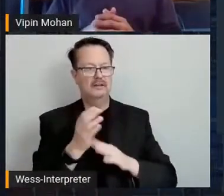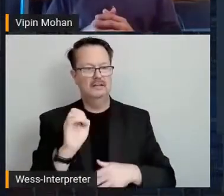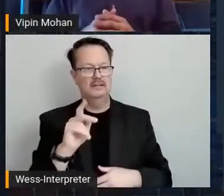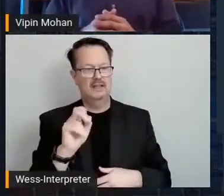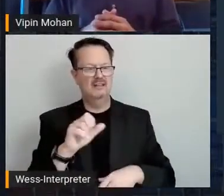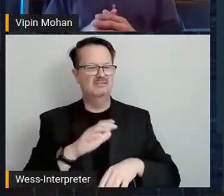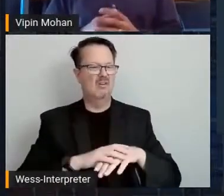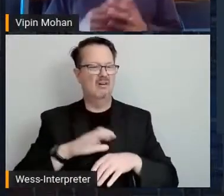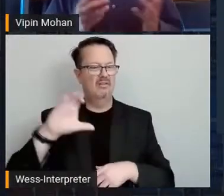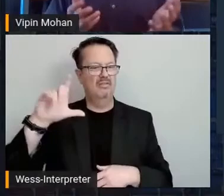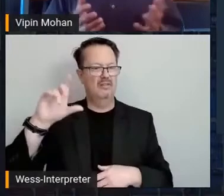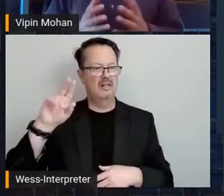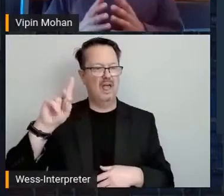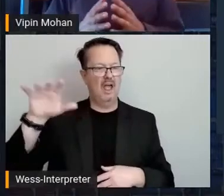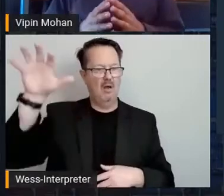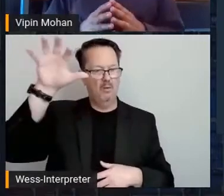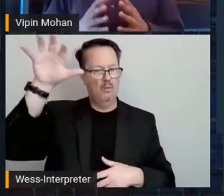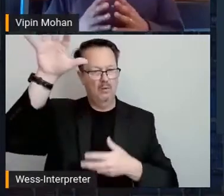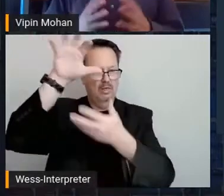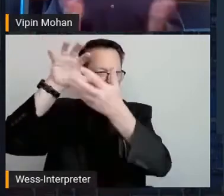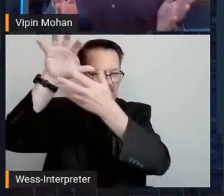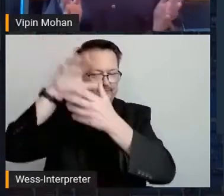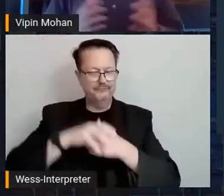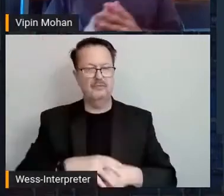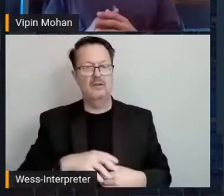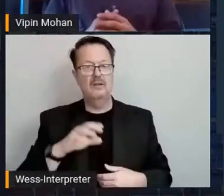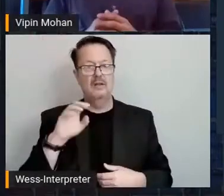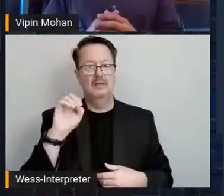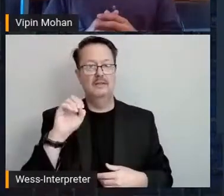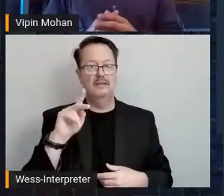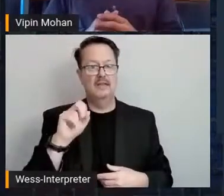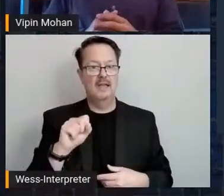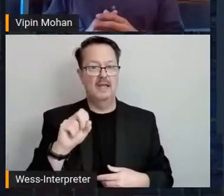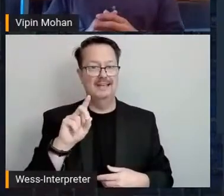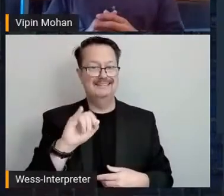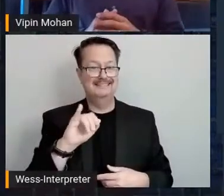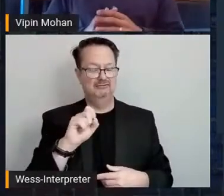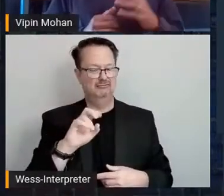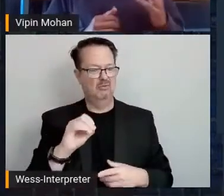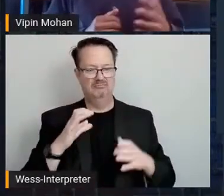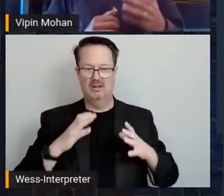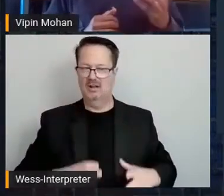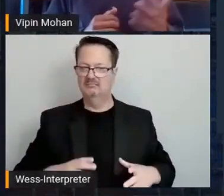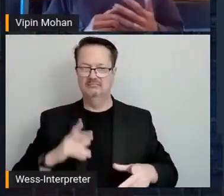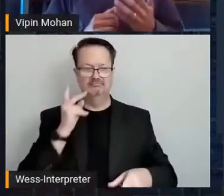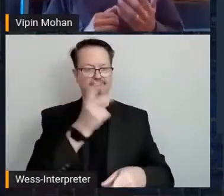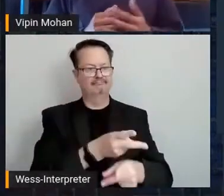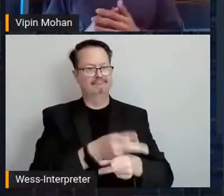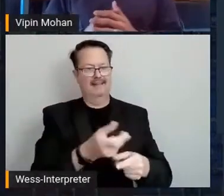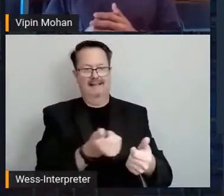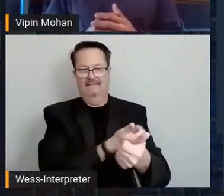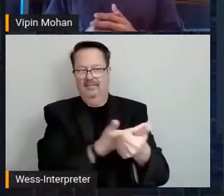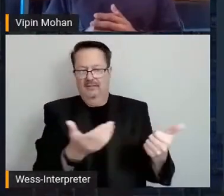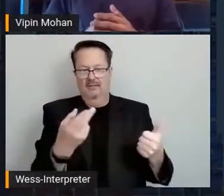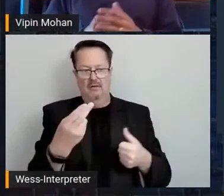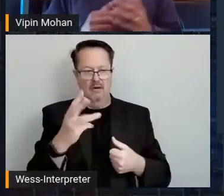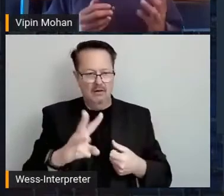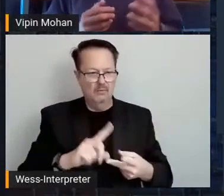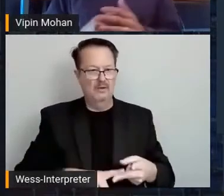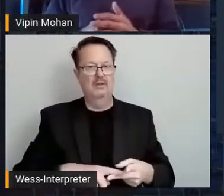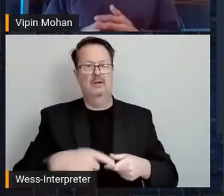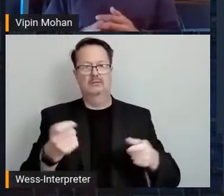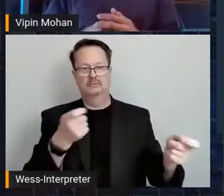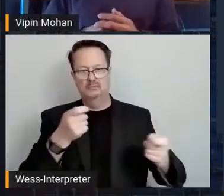cloud. And with EKS distro, the customer manages everything, all the way from hardware, control plane, data plane,